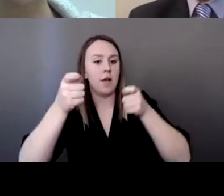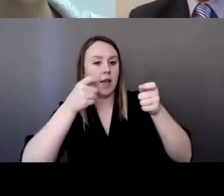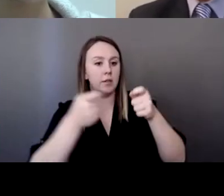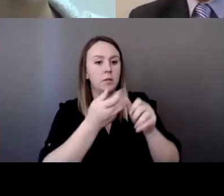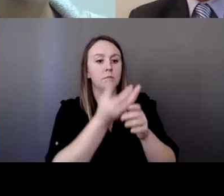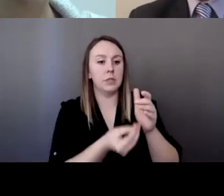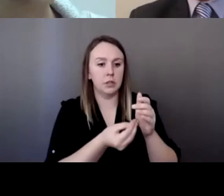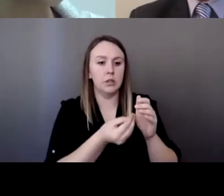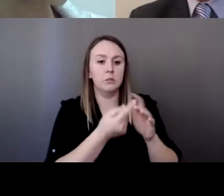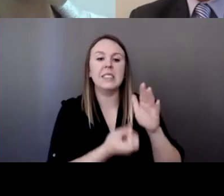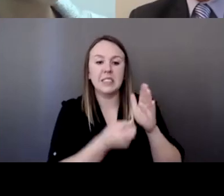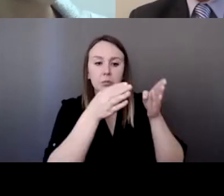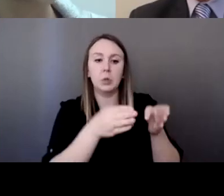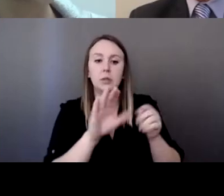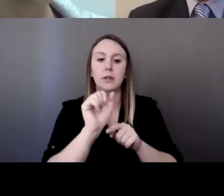had a relatively